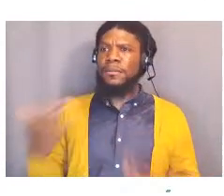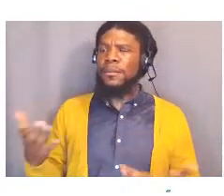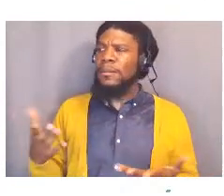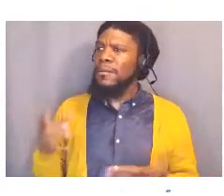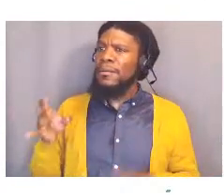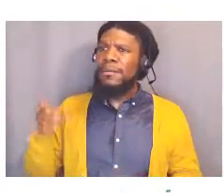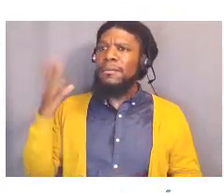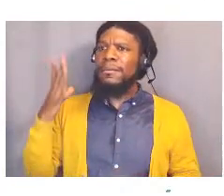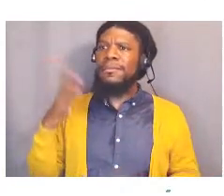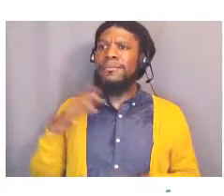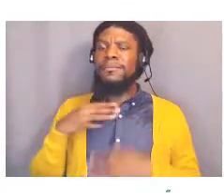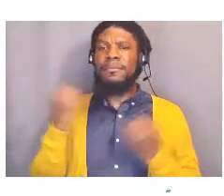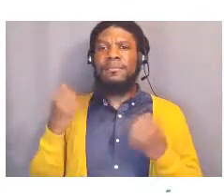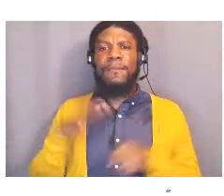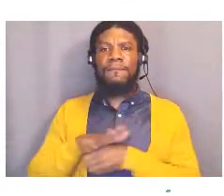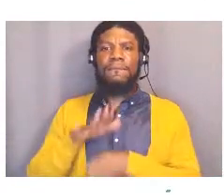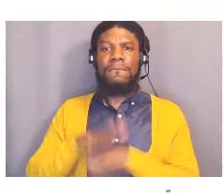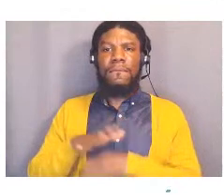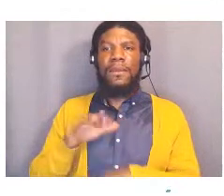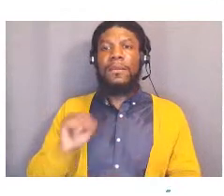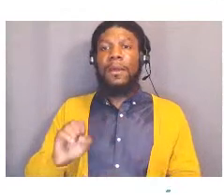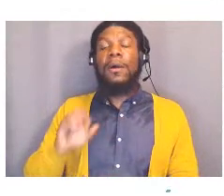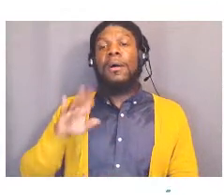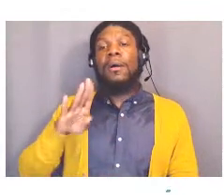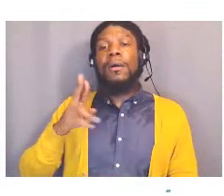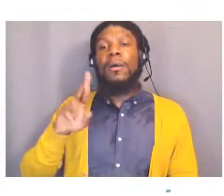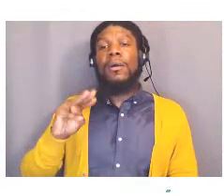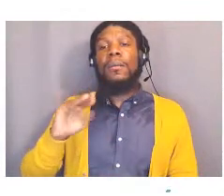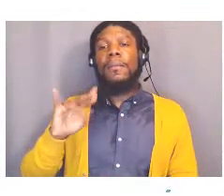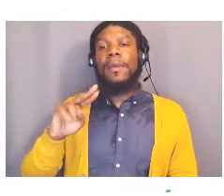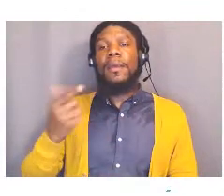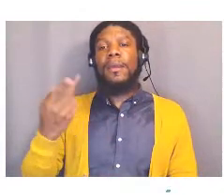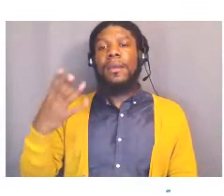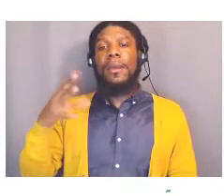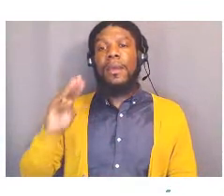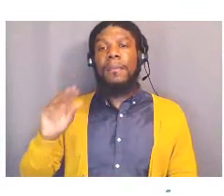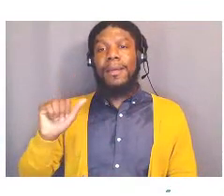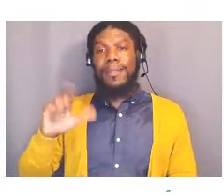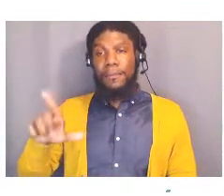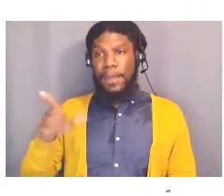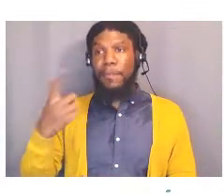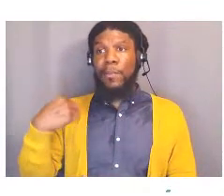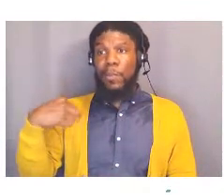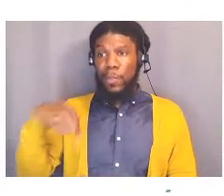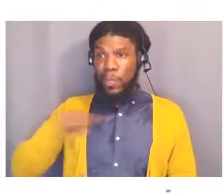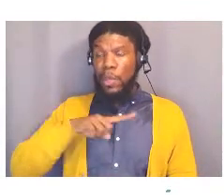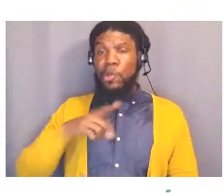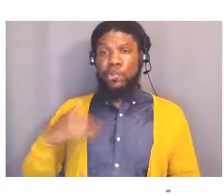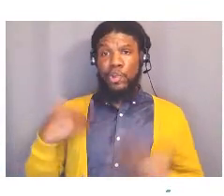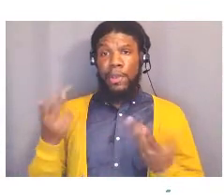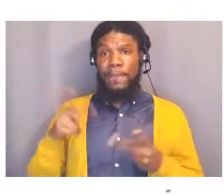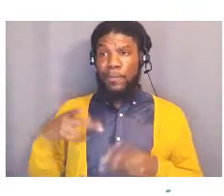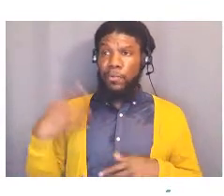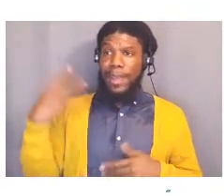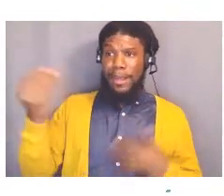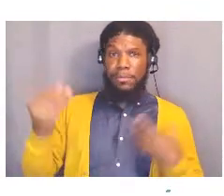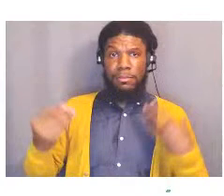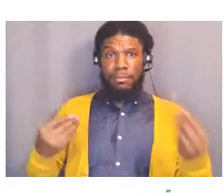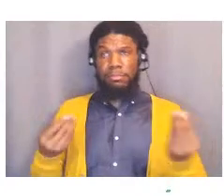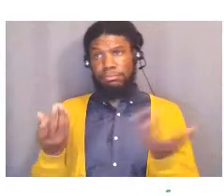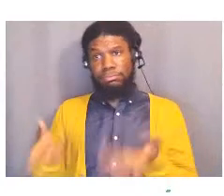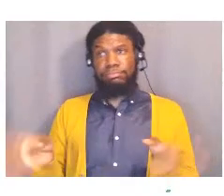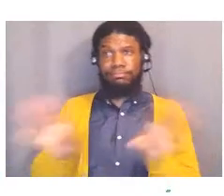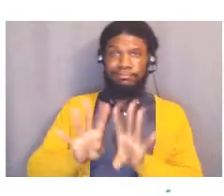Alabama, on those city streets, these youngsters were parading and chanting that they wanted